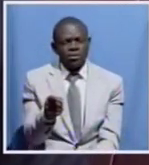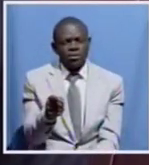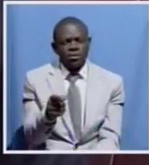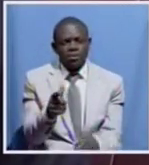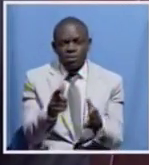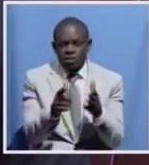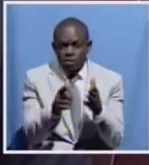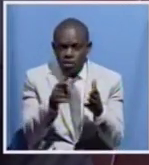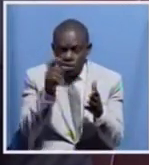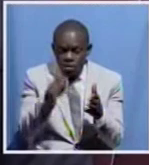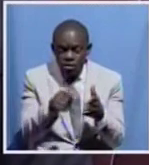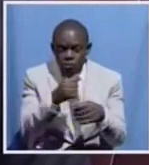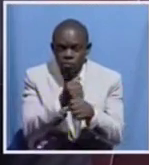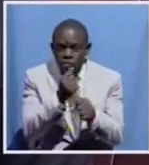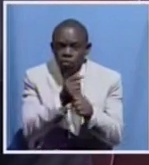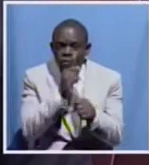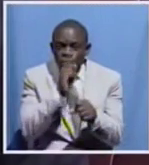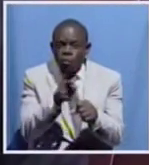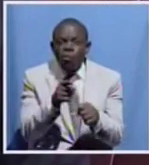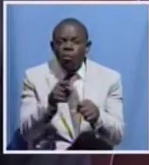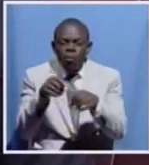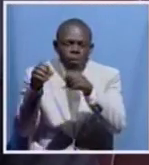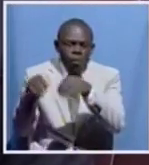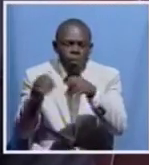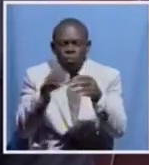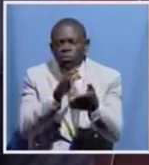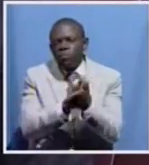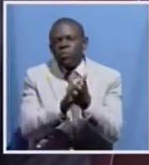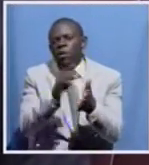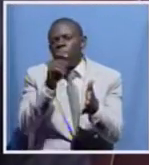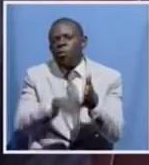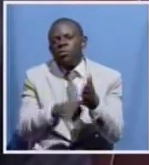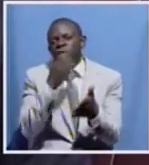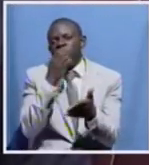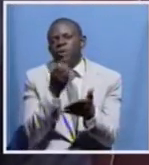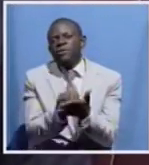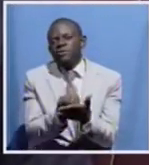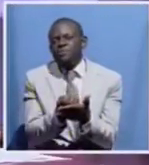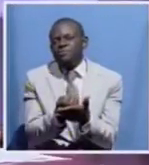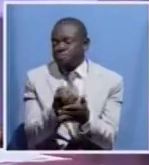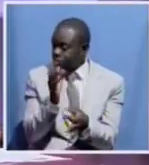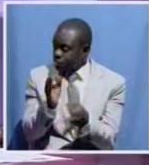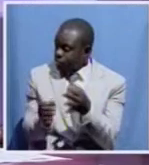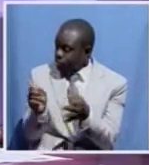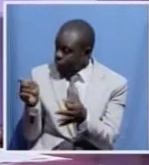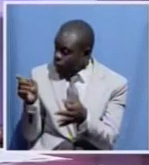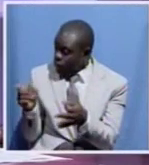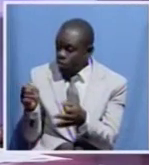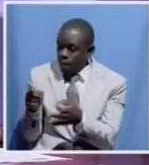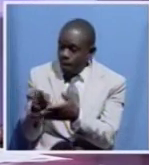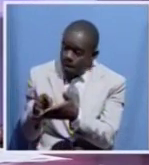and that for every $5 that you put in, at least you are able to get back maybe another $2